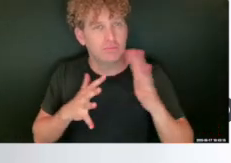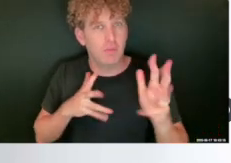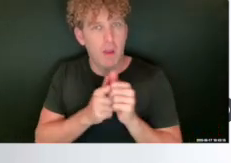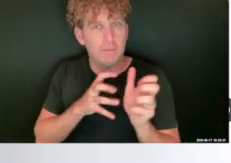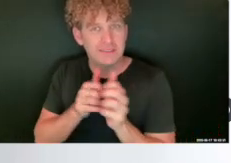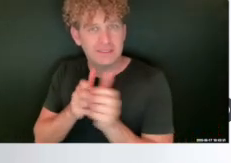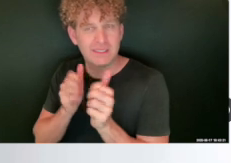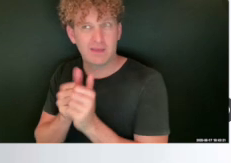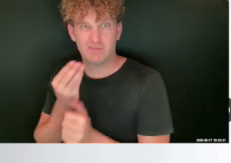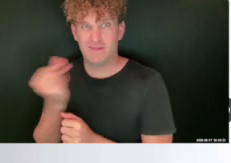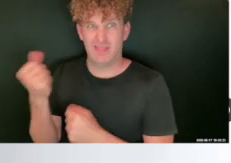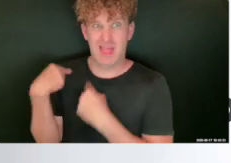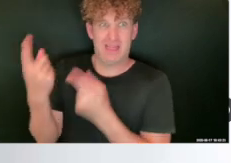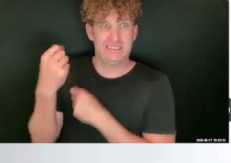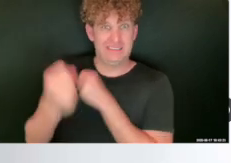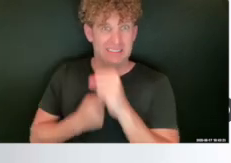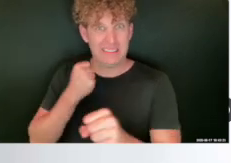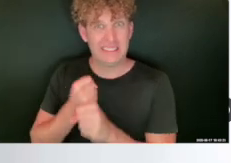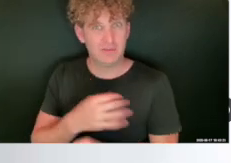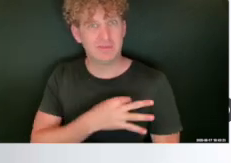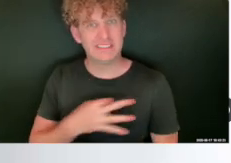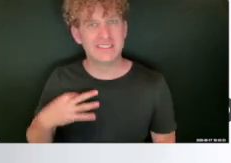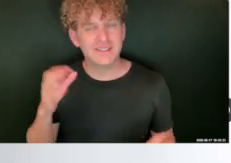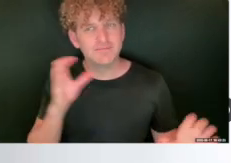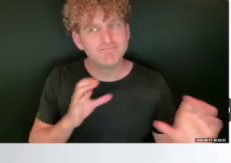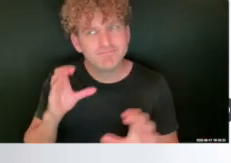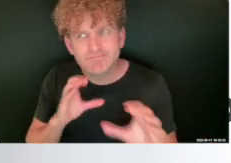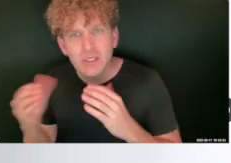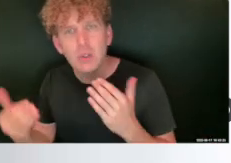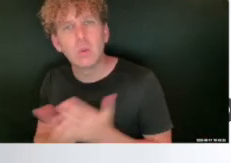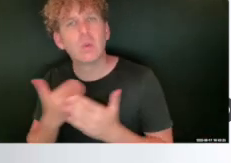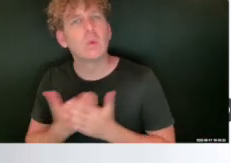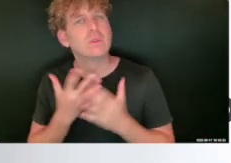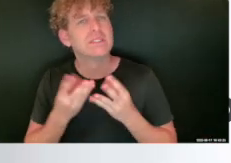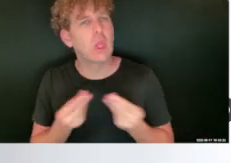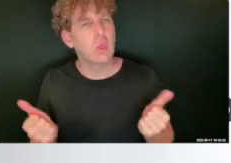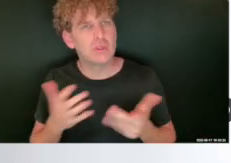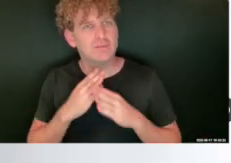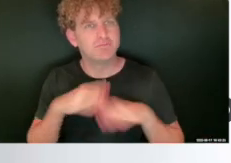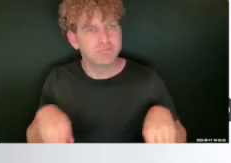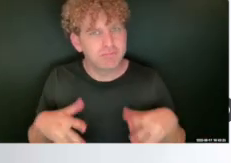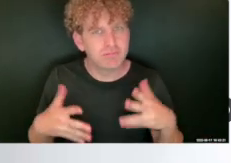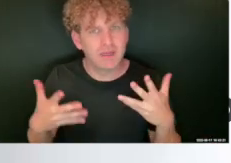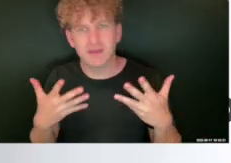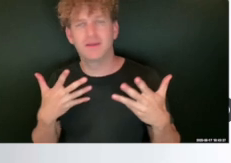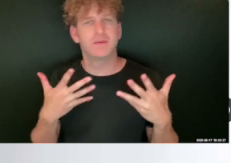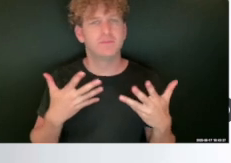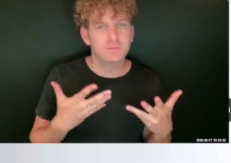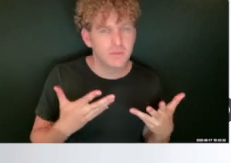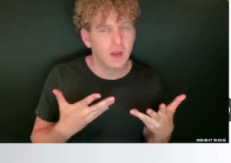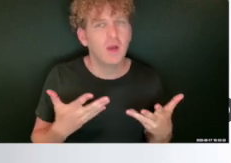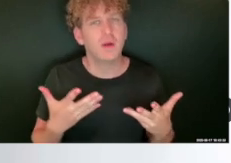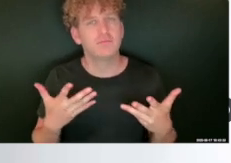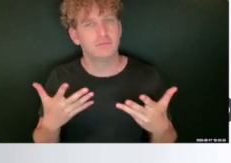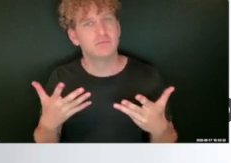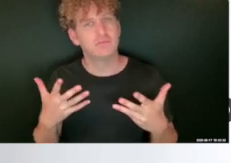ZEVs, and how to potentially provide advanced fleet management services for when an entity